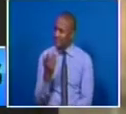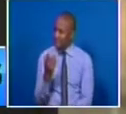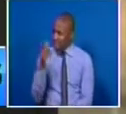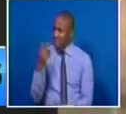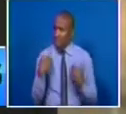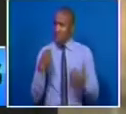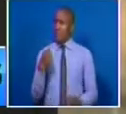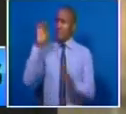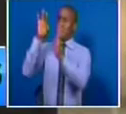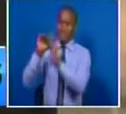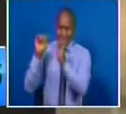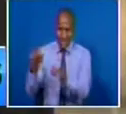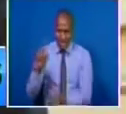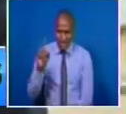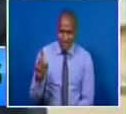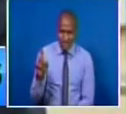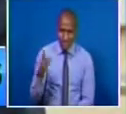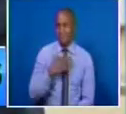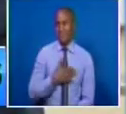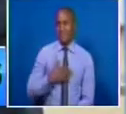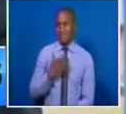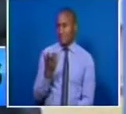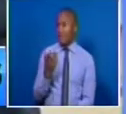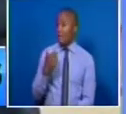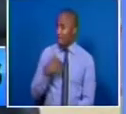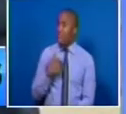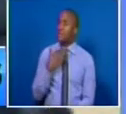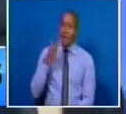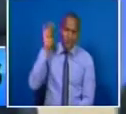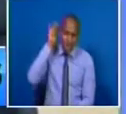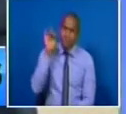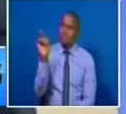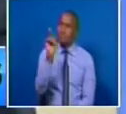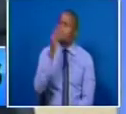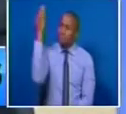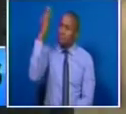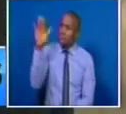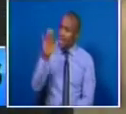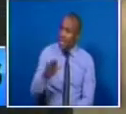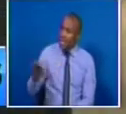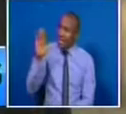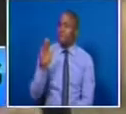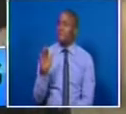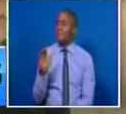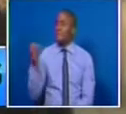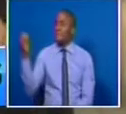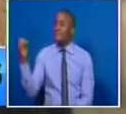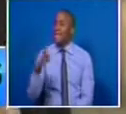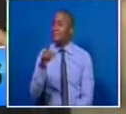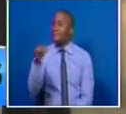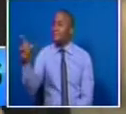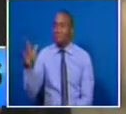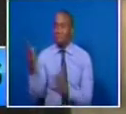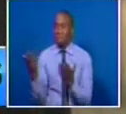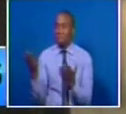and turn out to vote. You know what I mean? I'm really interested in hearing what they have to say as far as the informal sector and enabling the